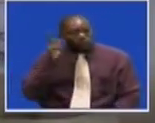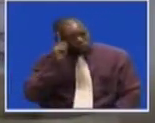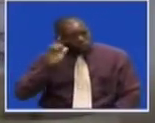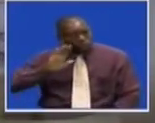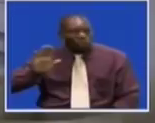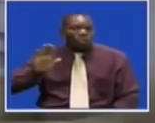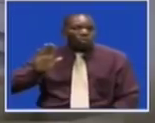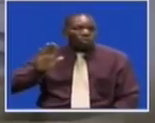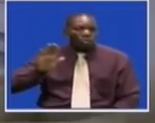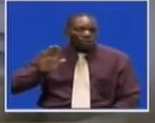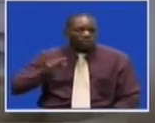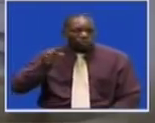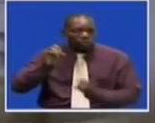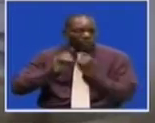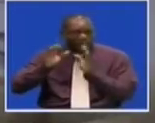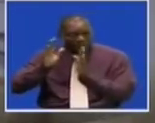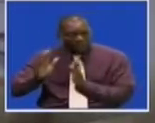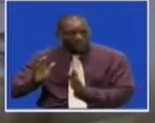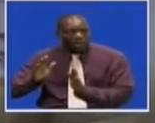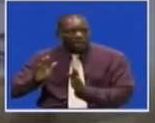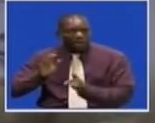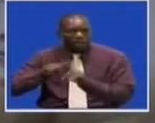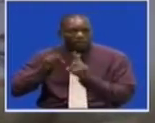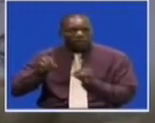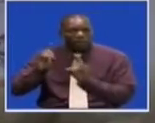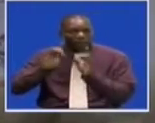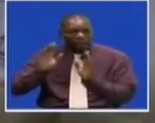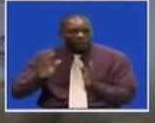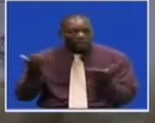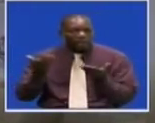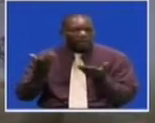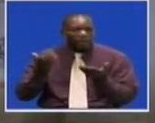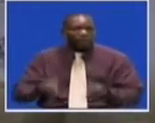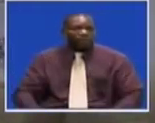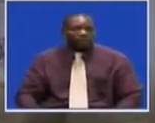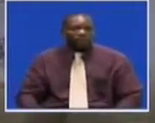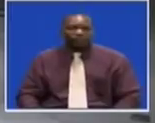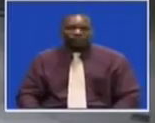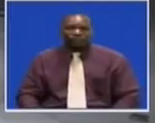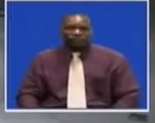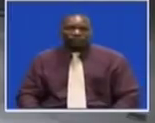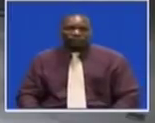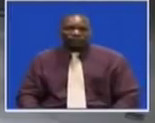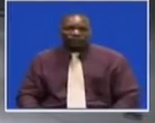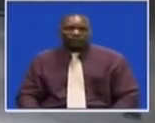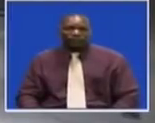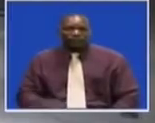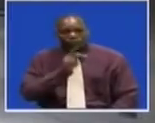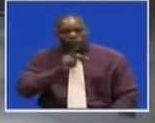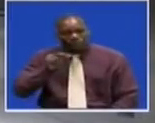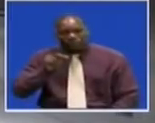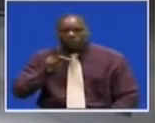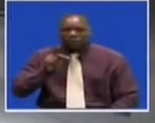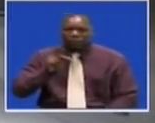Mr. Chungu is a director when in fact not. The commission has since seized the